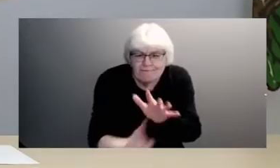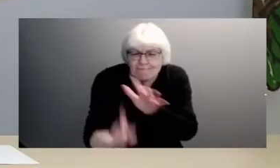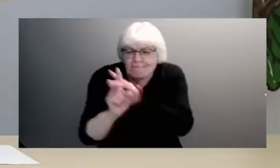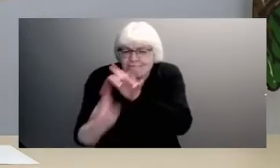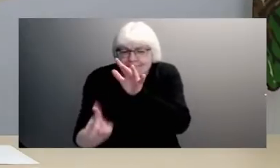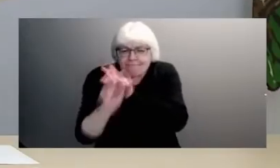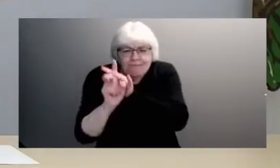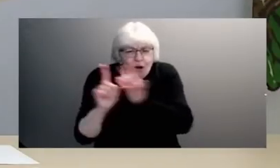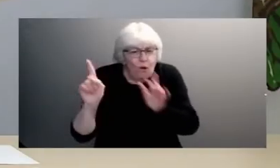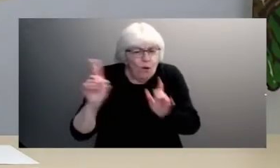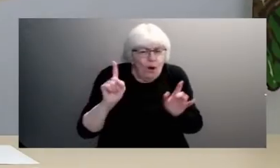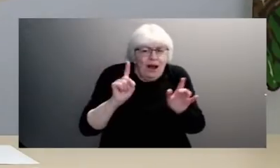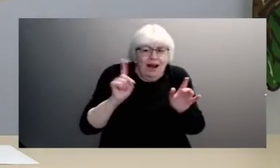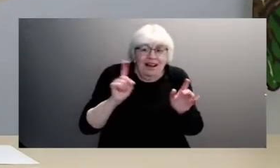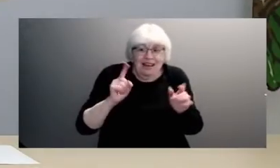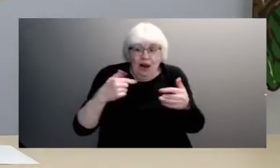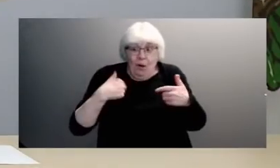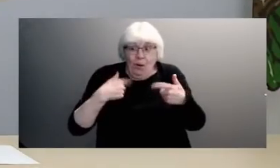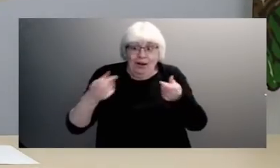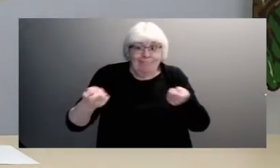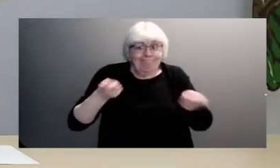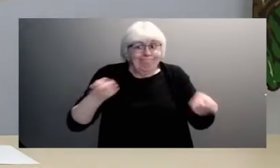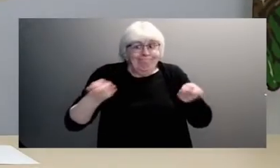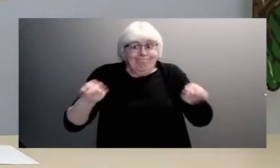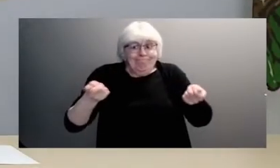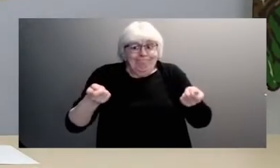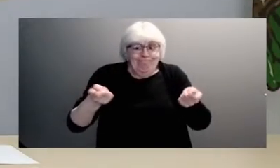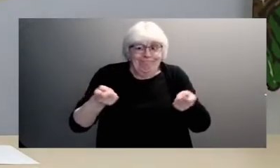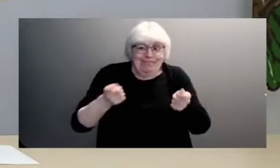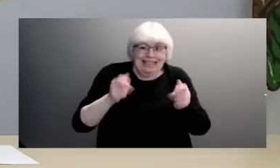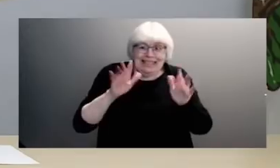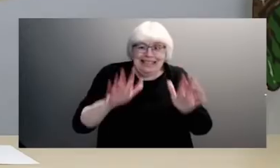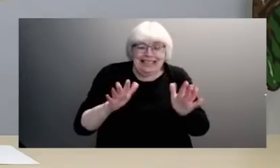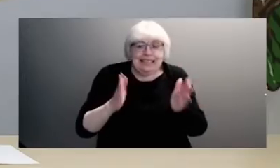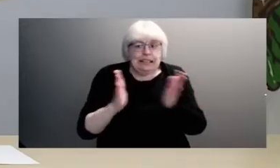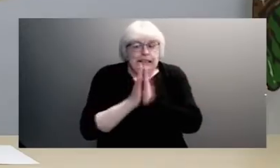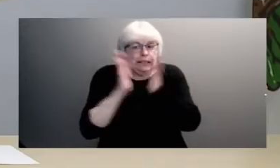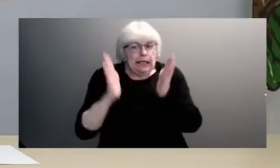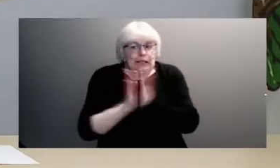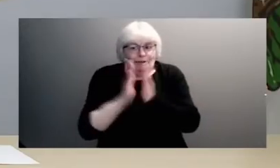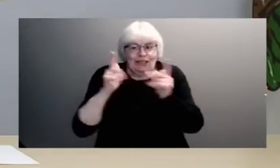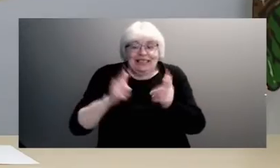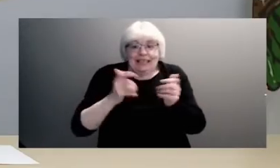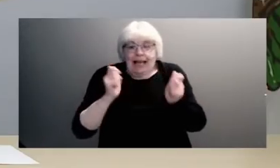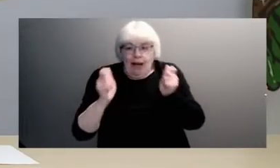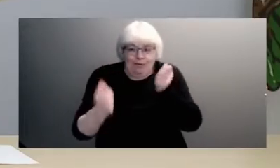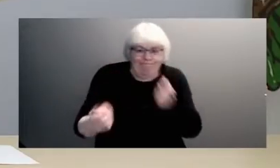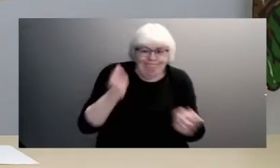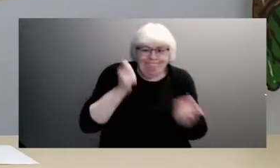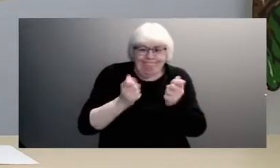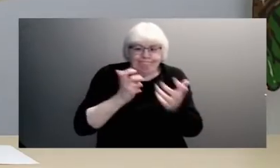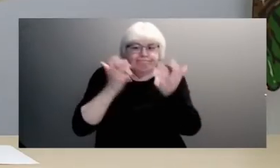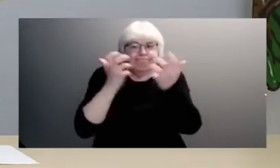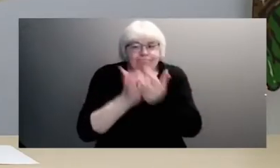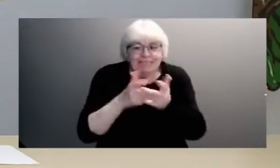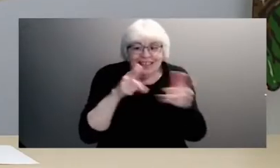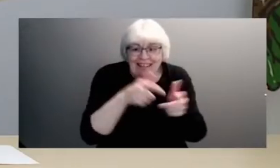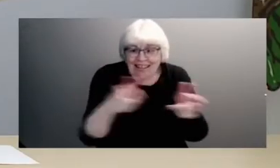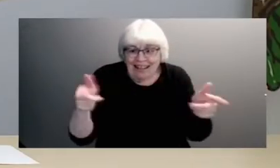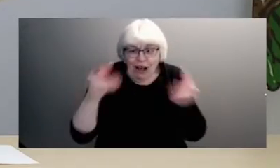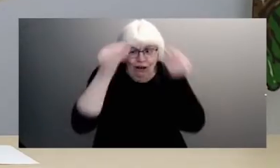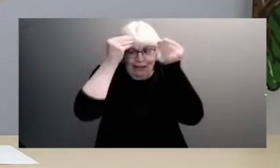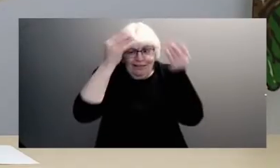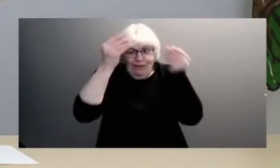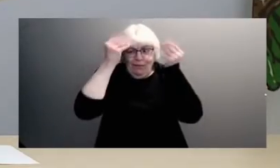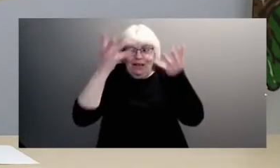available. As more cases of Omicron are found in Canada and around the world, the more we are at risk of importation